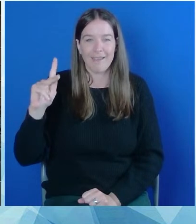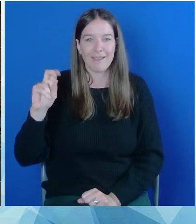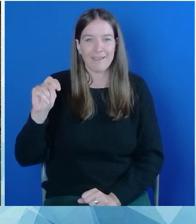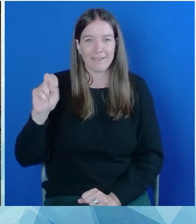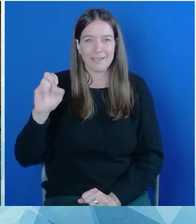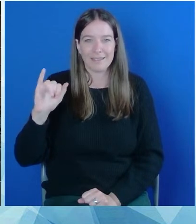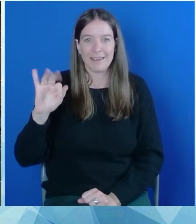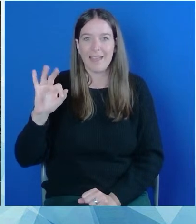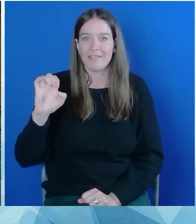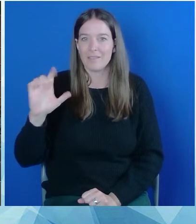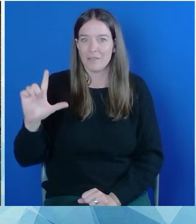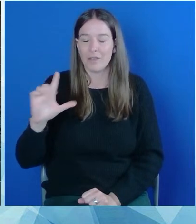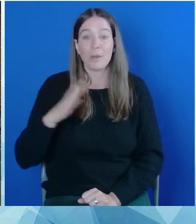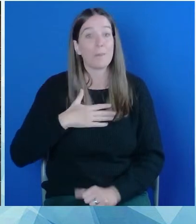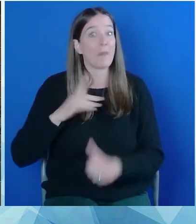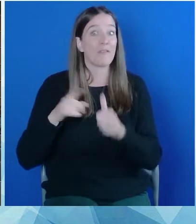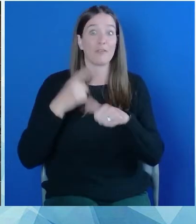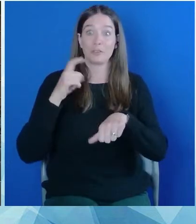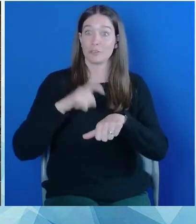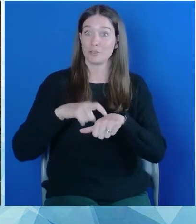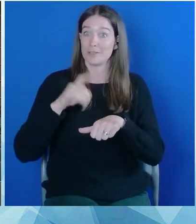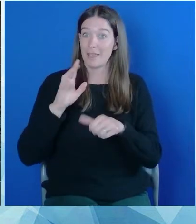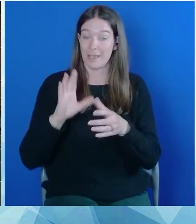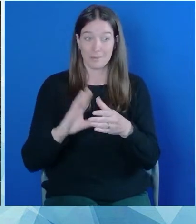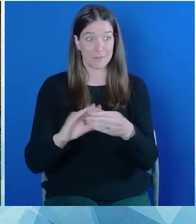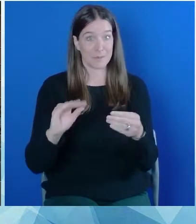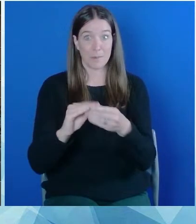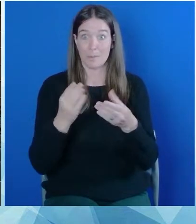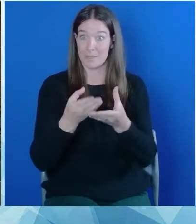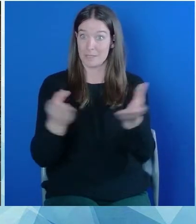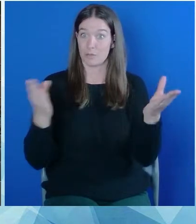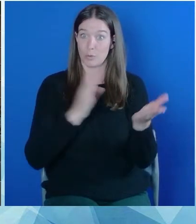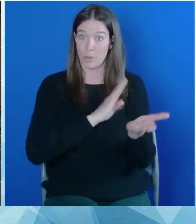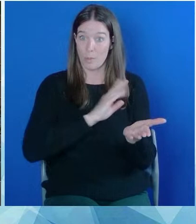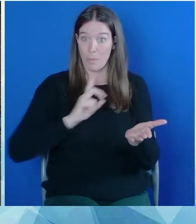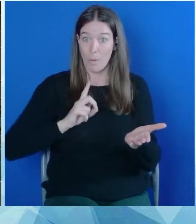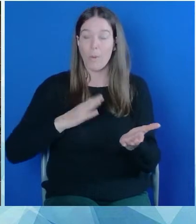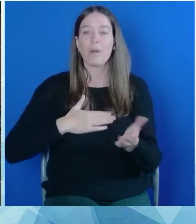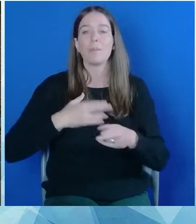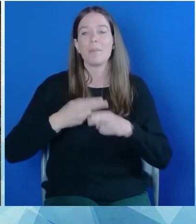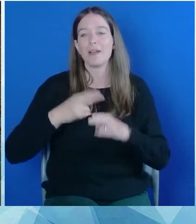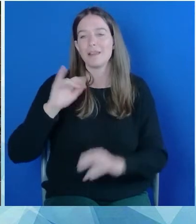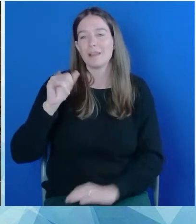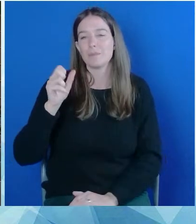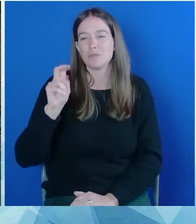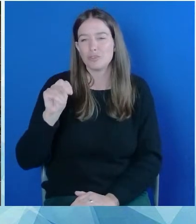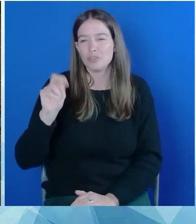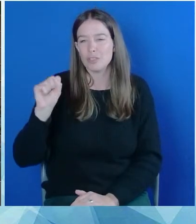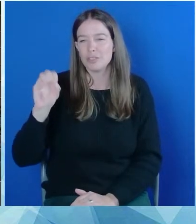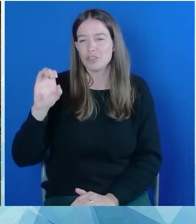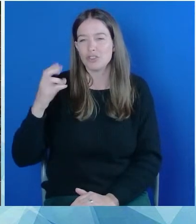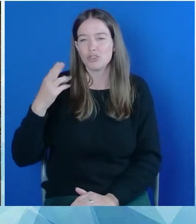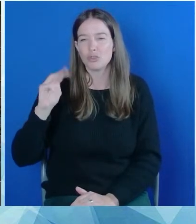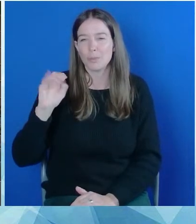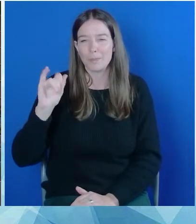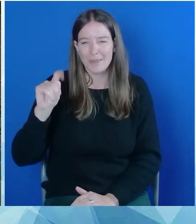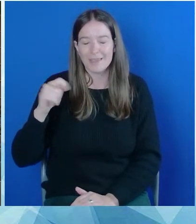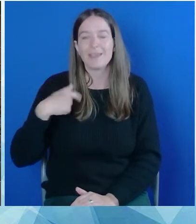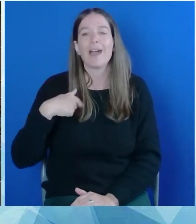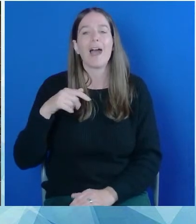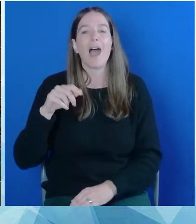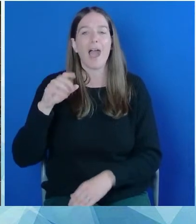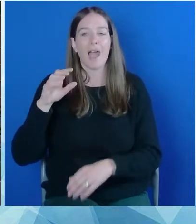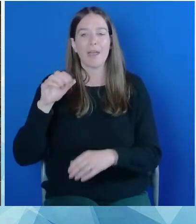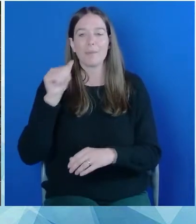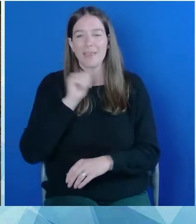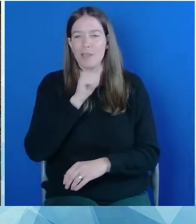This is my first time speaking to the board. My name is Jason Schmidt, and I am the Arizona Association of the Deaf president. I've been serving the